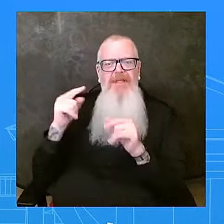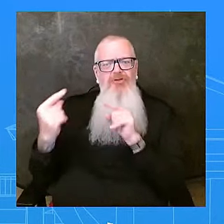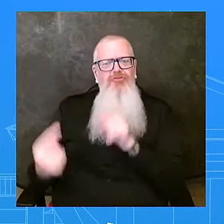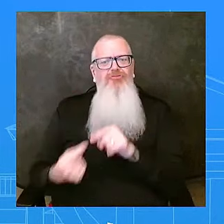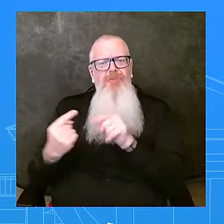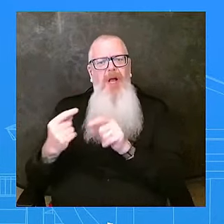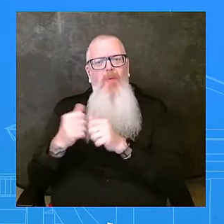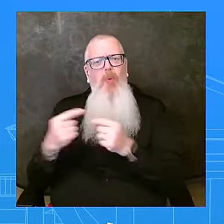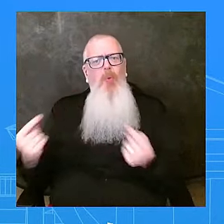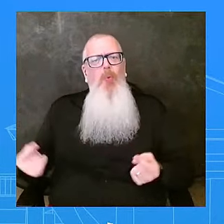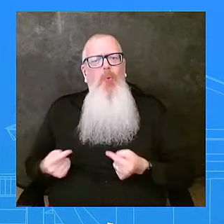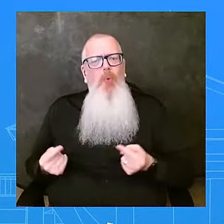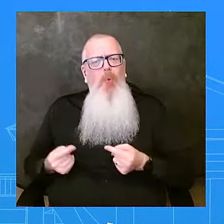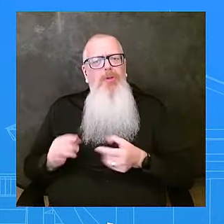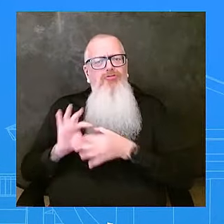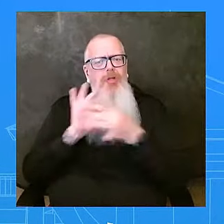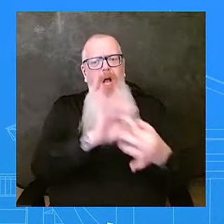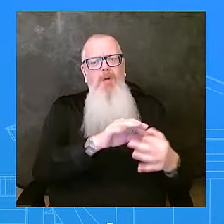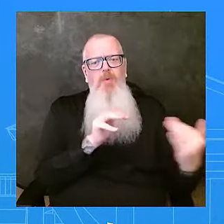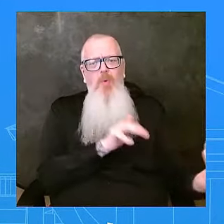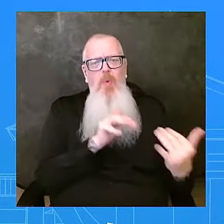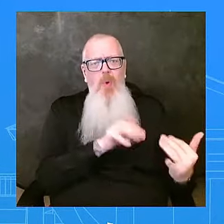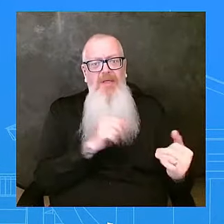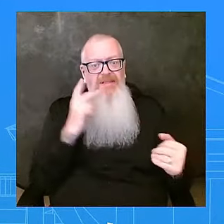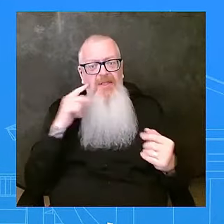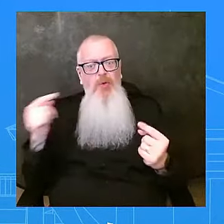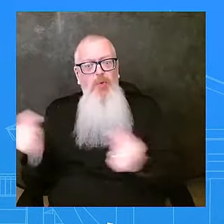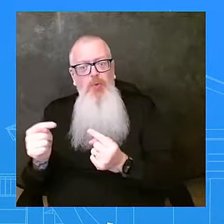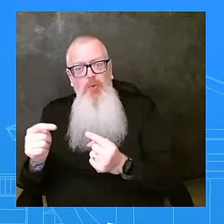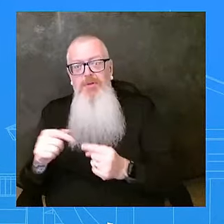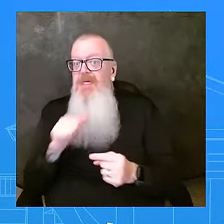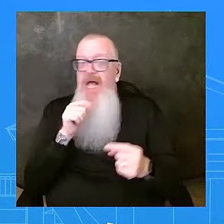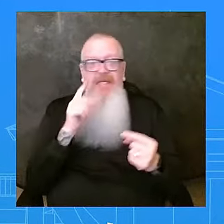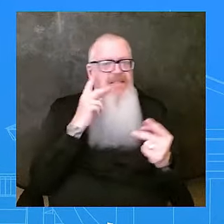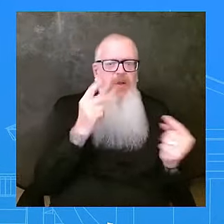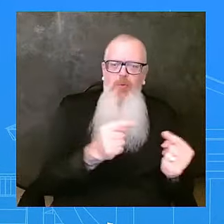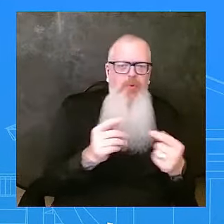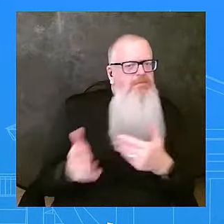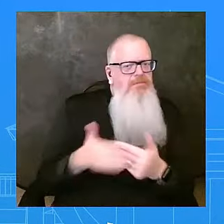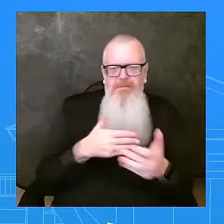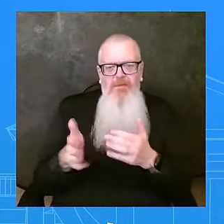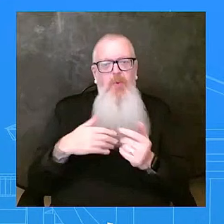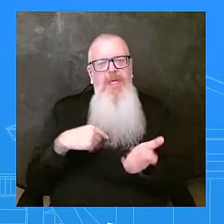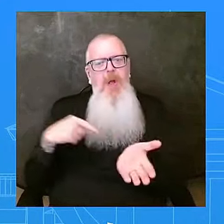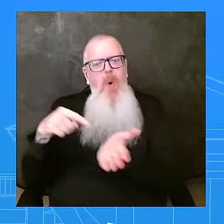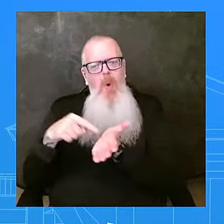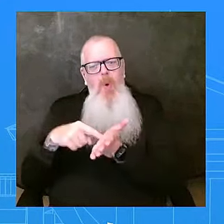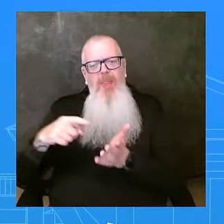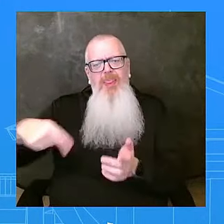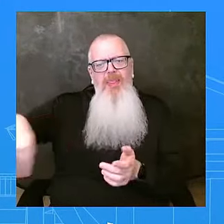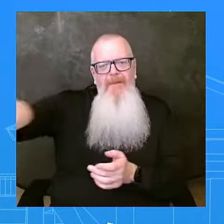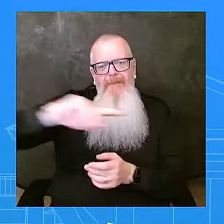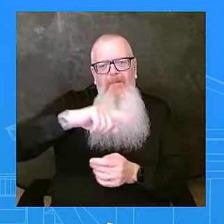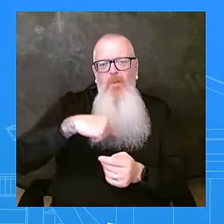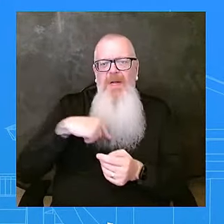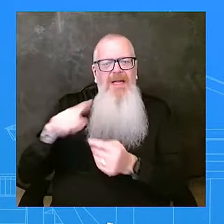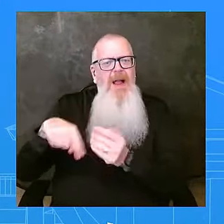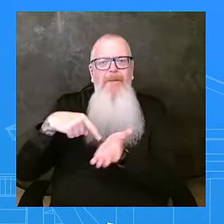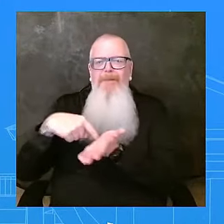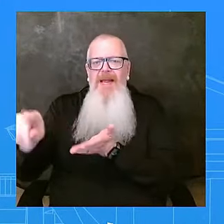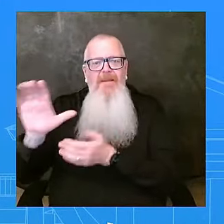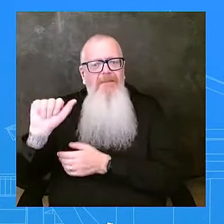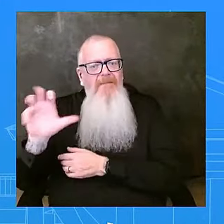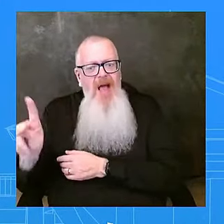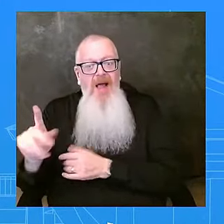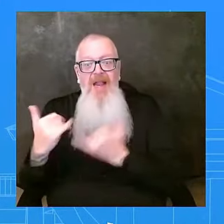president has said, we owe them and their families a debt of gratitude that can never be fully repaid. But now that the war is over, our nation can better focus